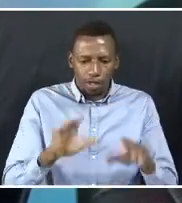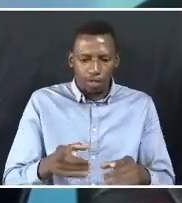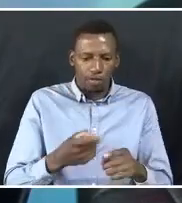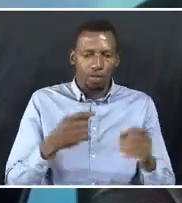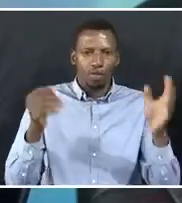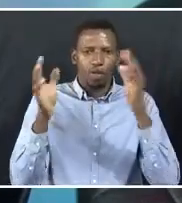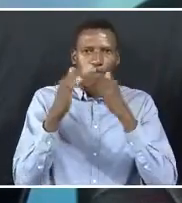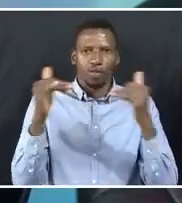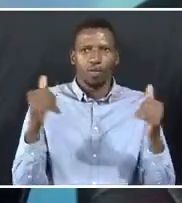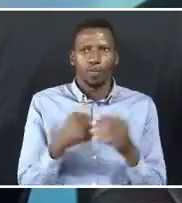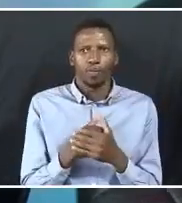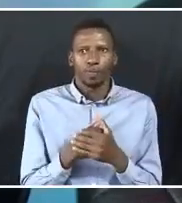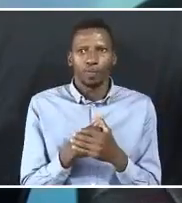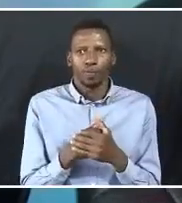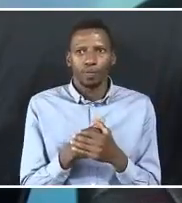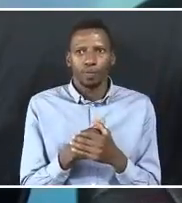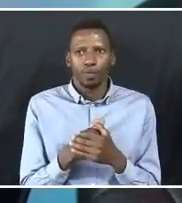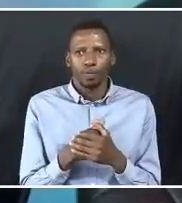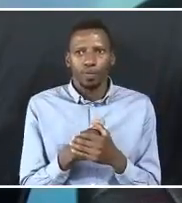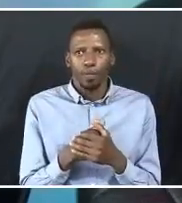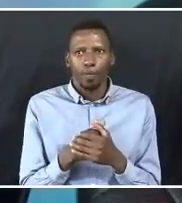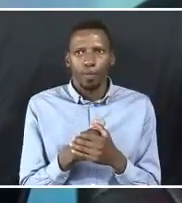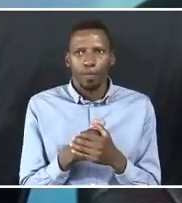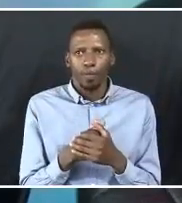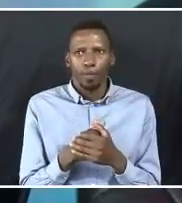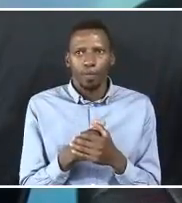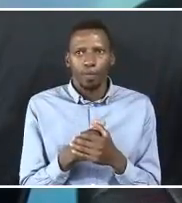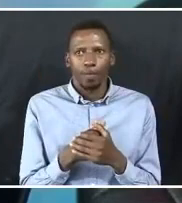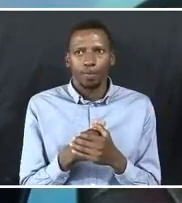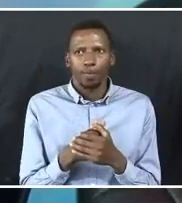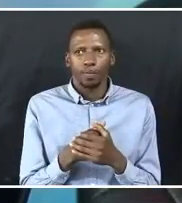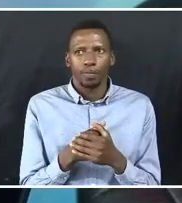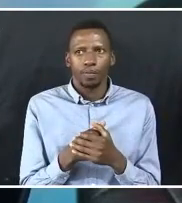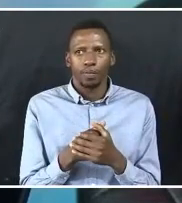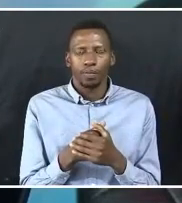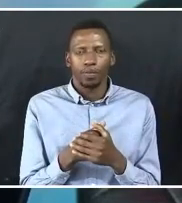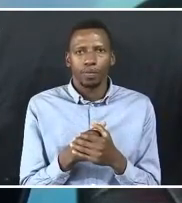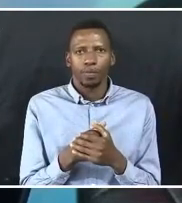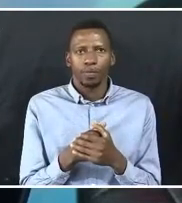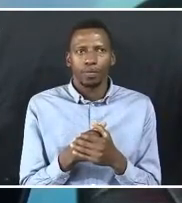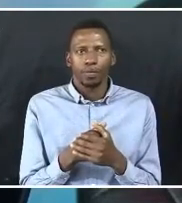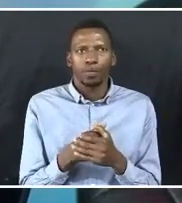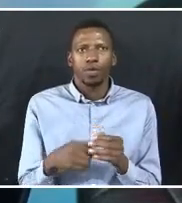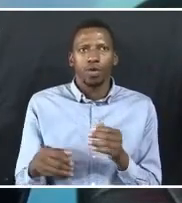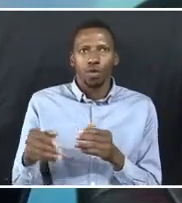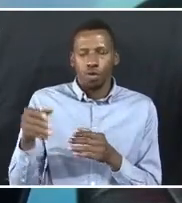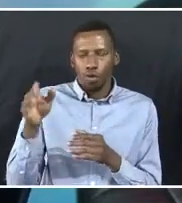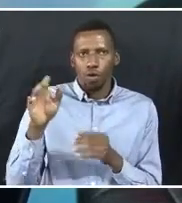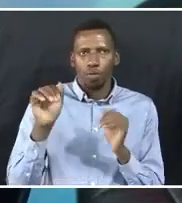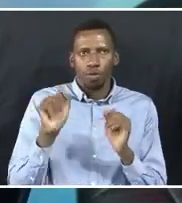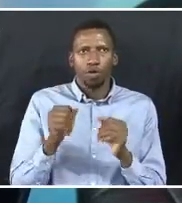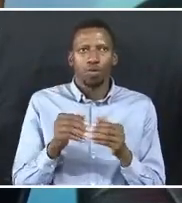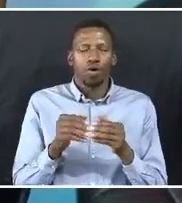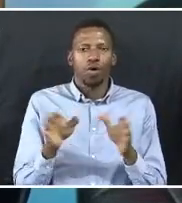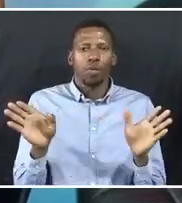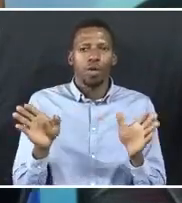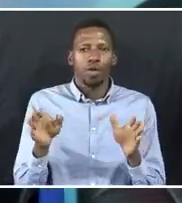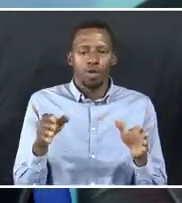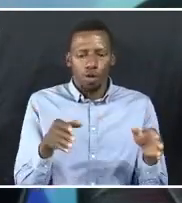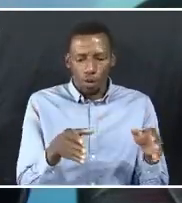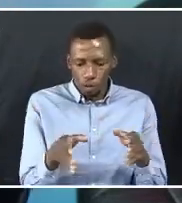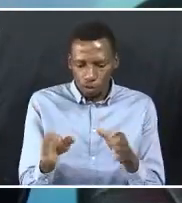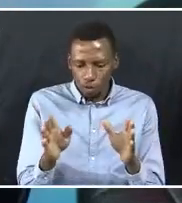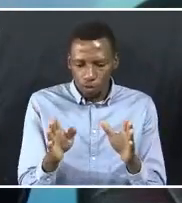floodgates of heaven, it is not some window opening and your financial needs flowing. It is the